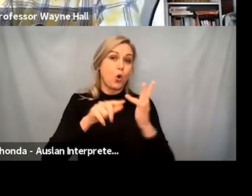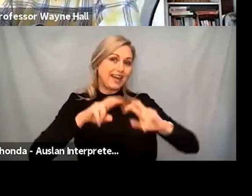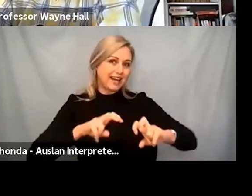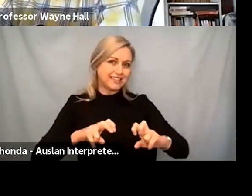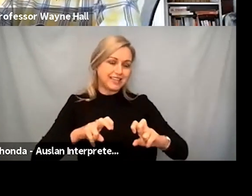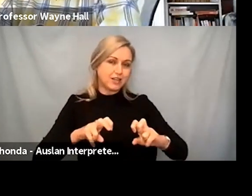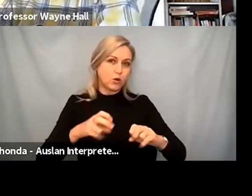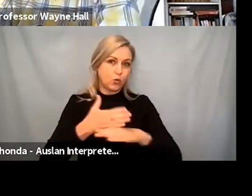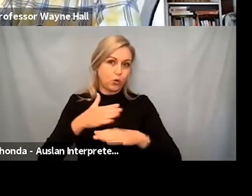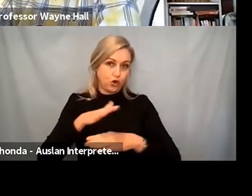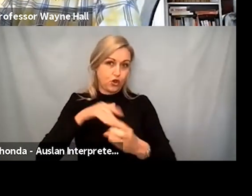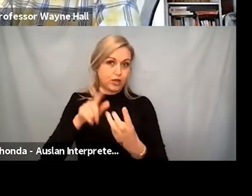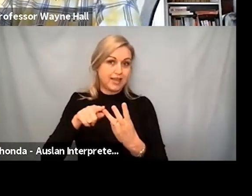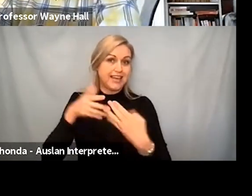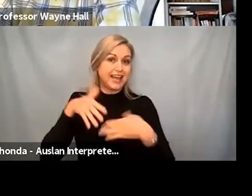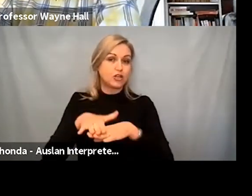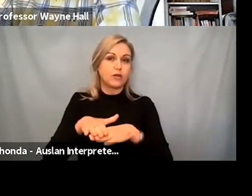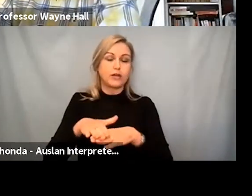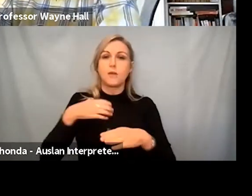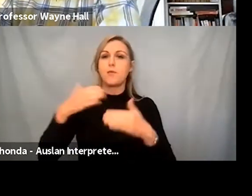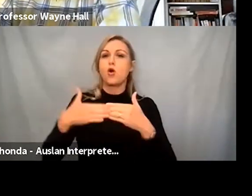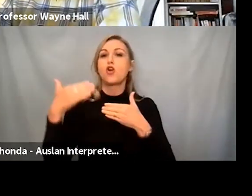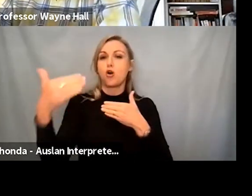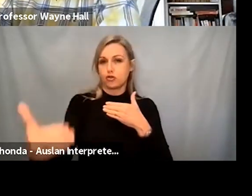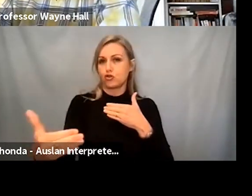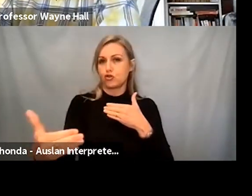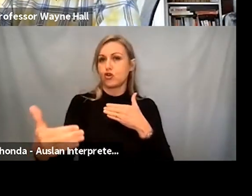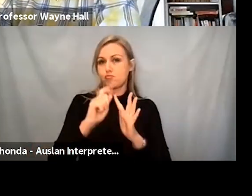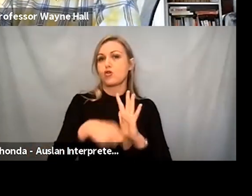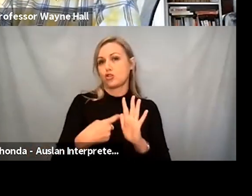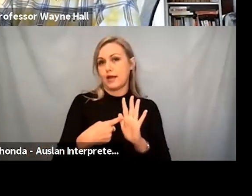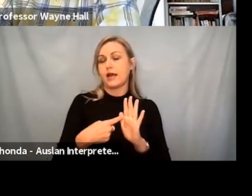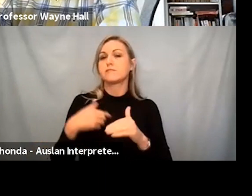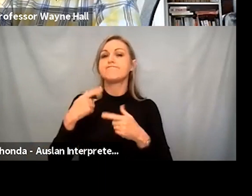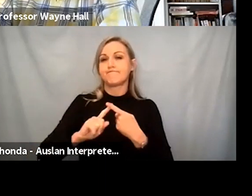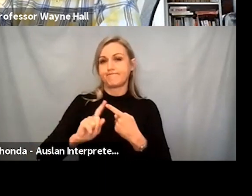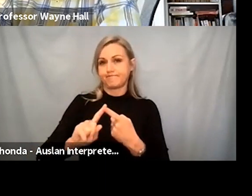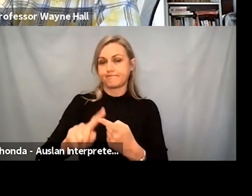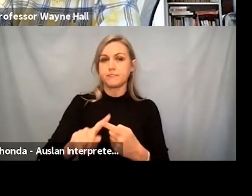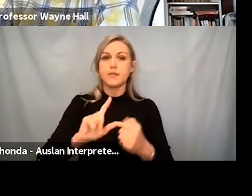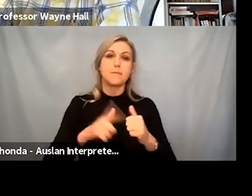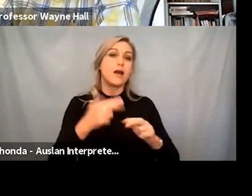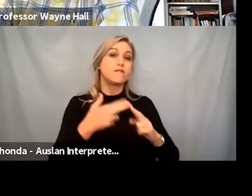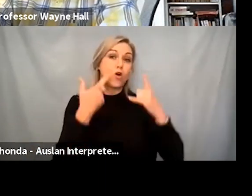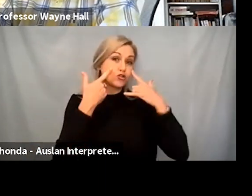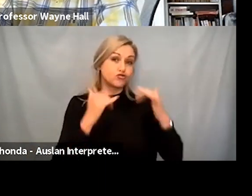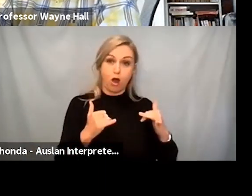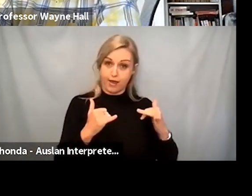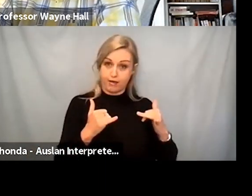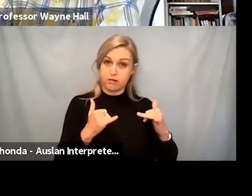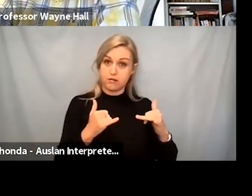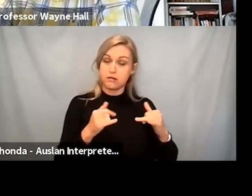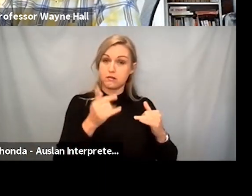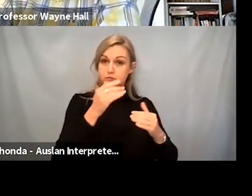the integration is a long-term project. But in a trial, you might have,